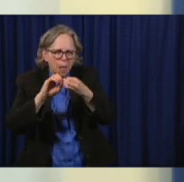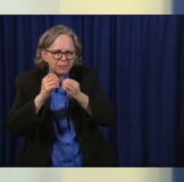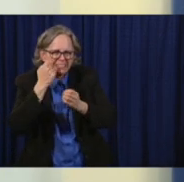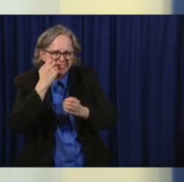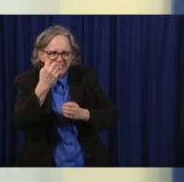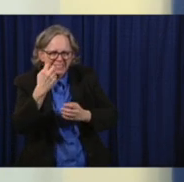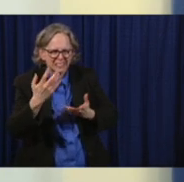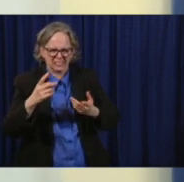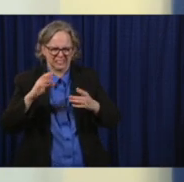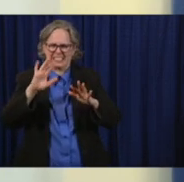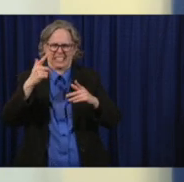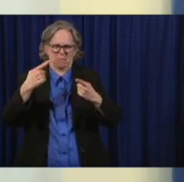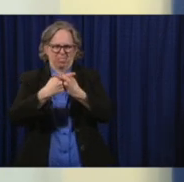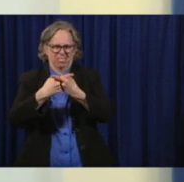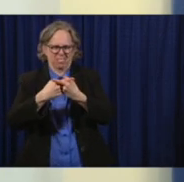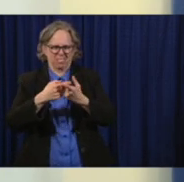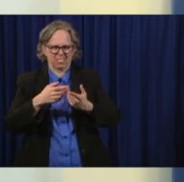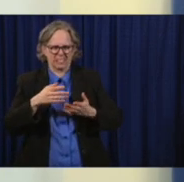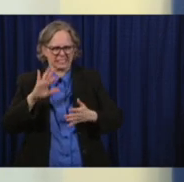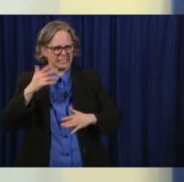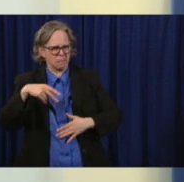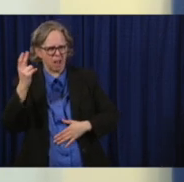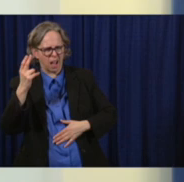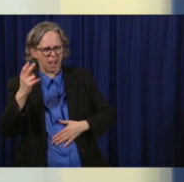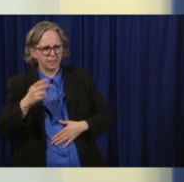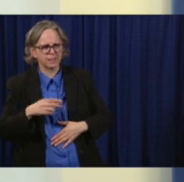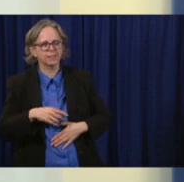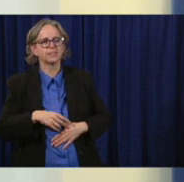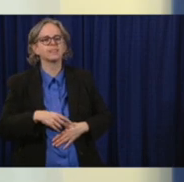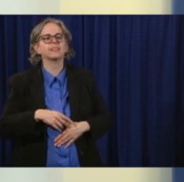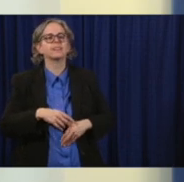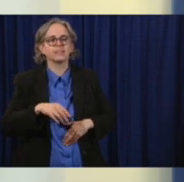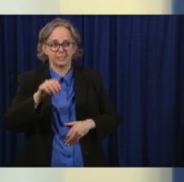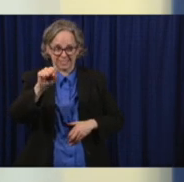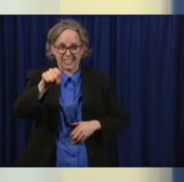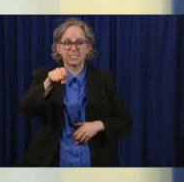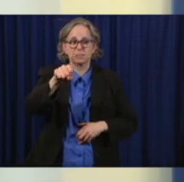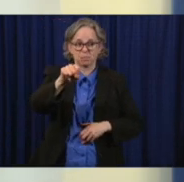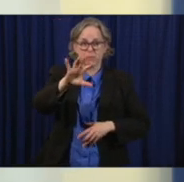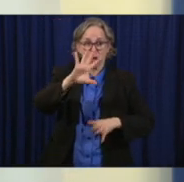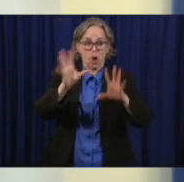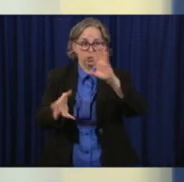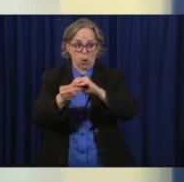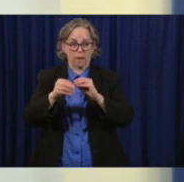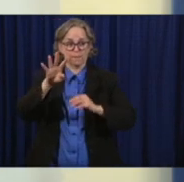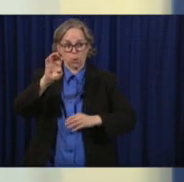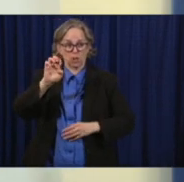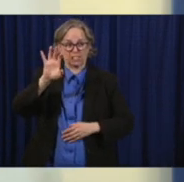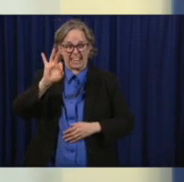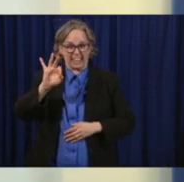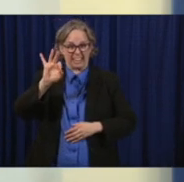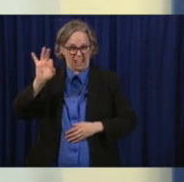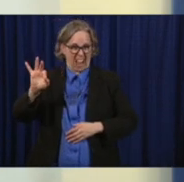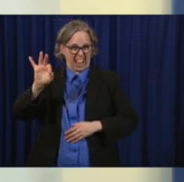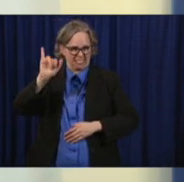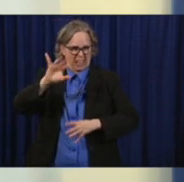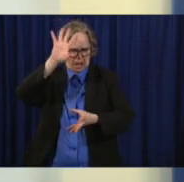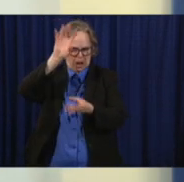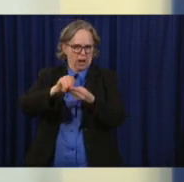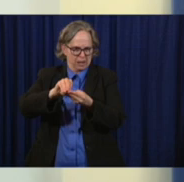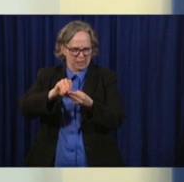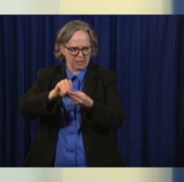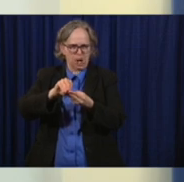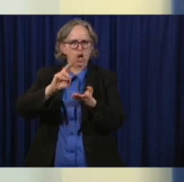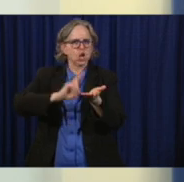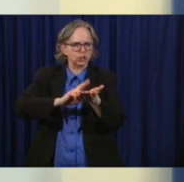very, very high from our reading. By that for you. I do have that the total deaths are 499, but I do think one of the things that we've